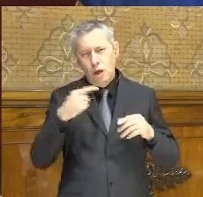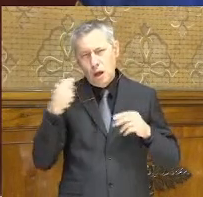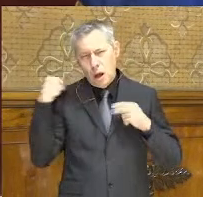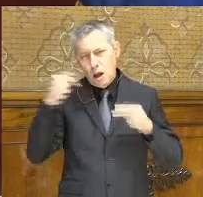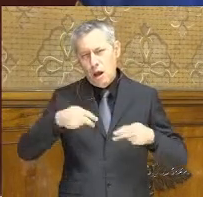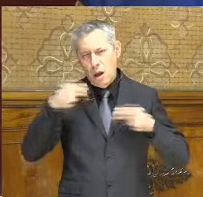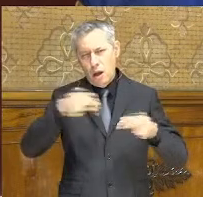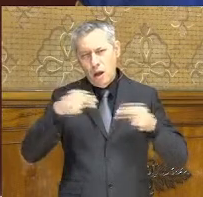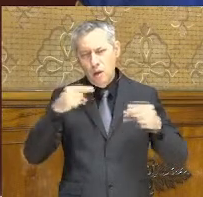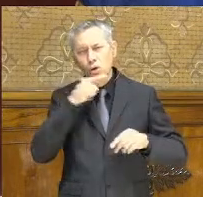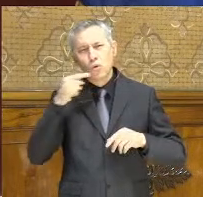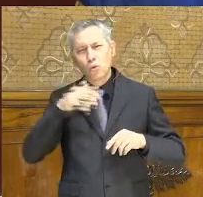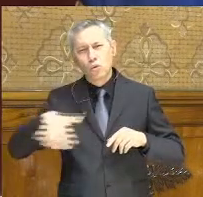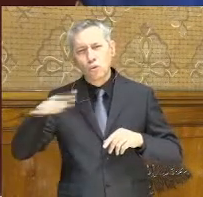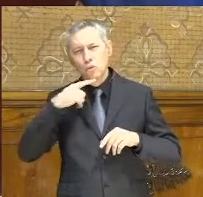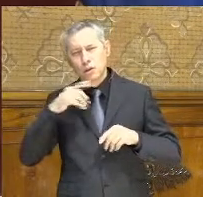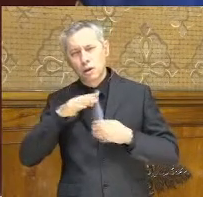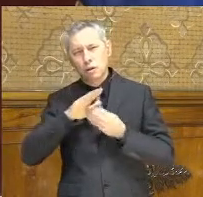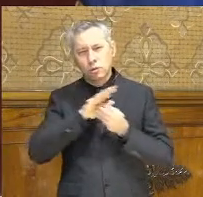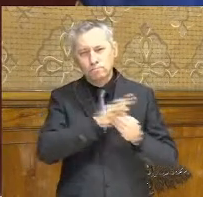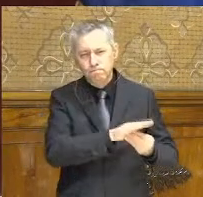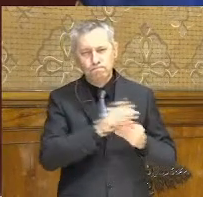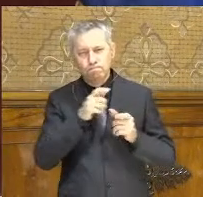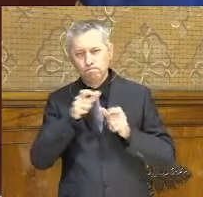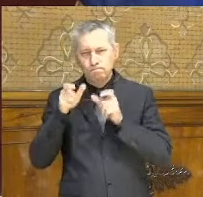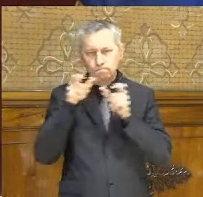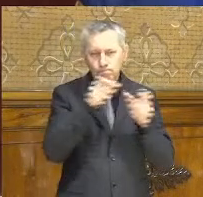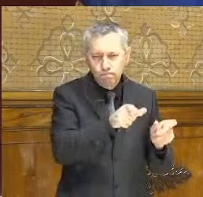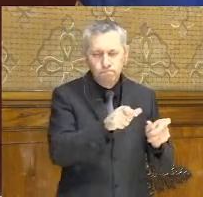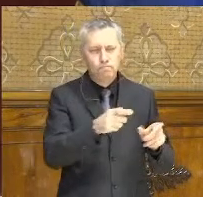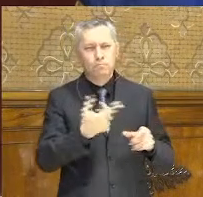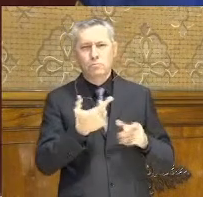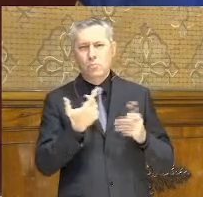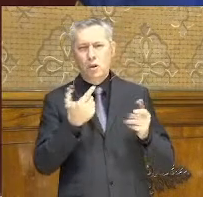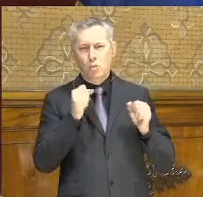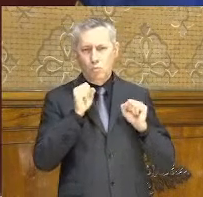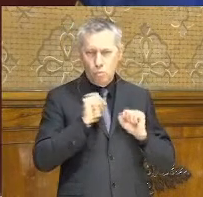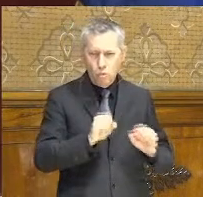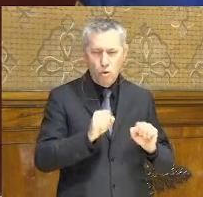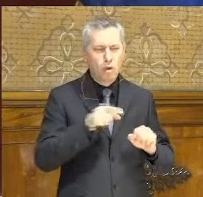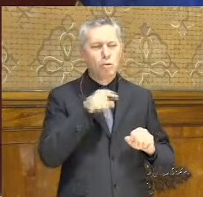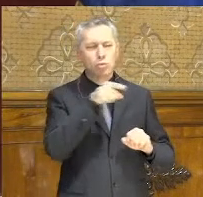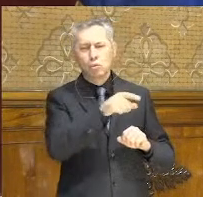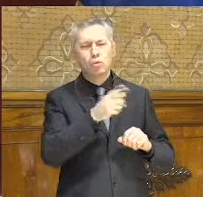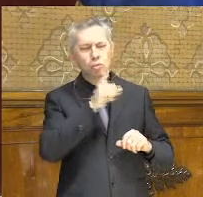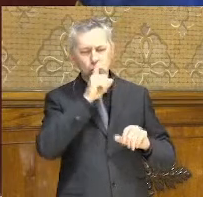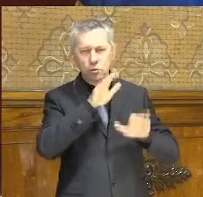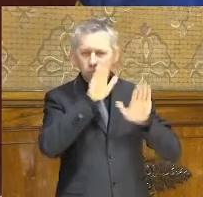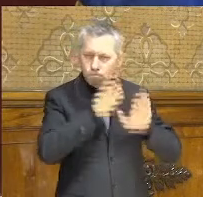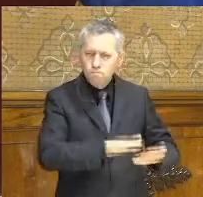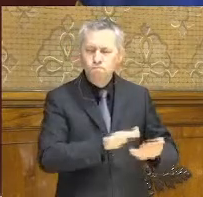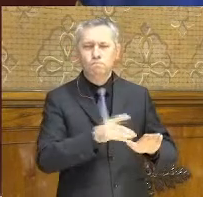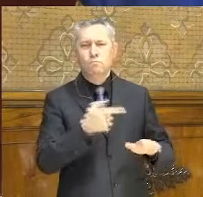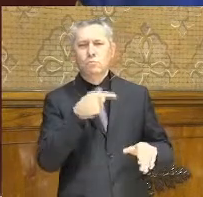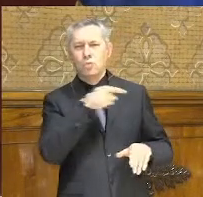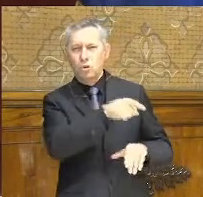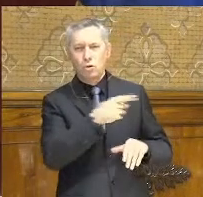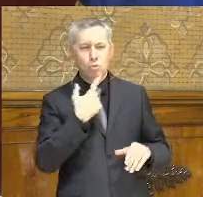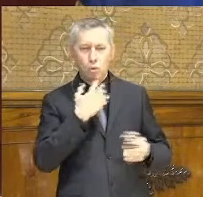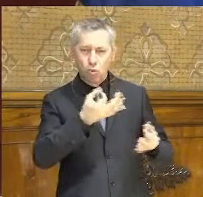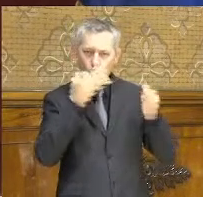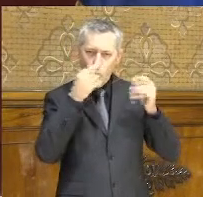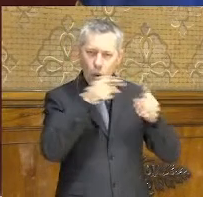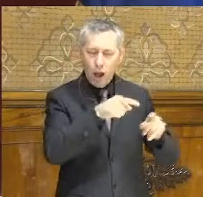victims of Russification and deprivation, discrimination and repression, victims of Stalinist terror